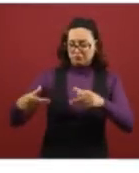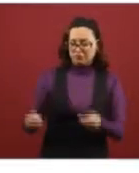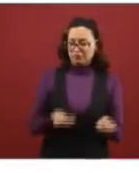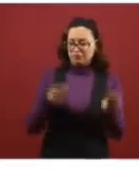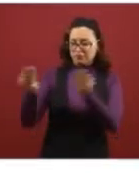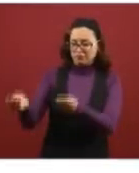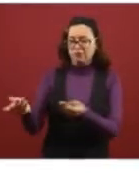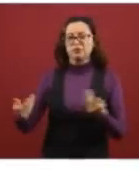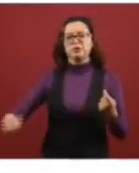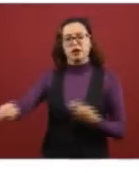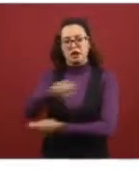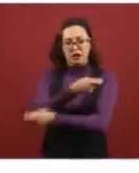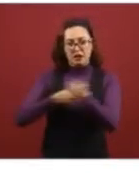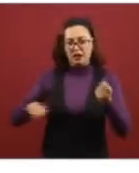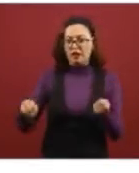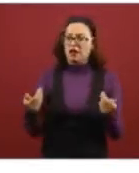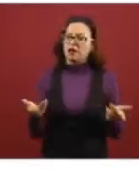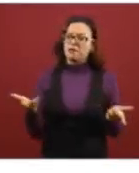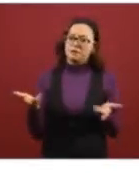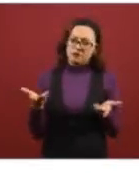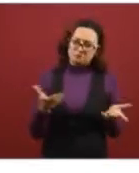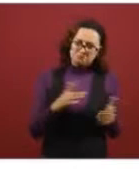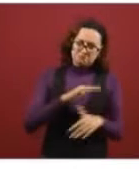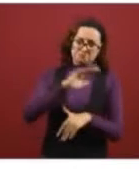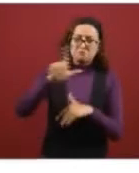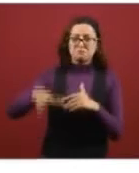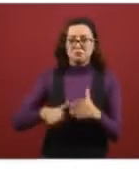so that they can receive the fertilizer.